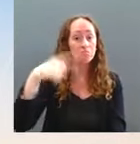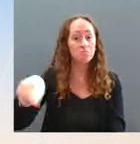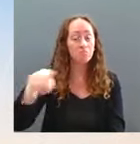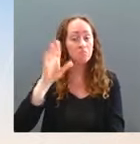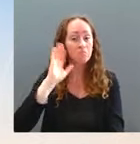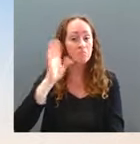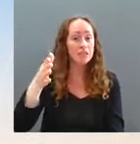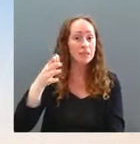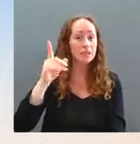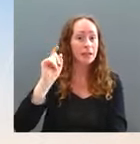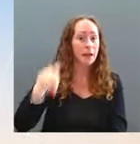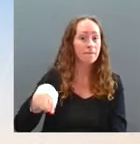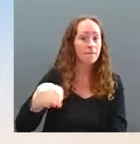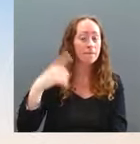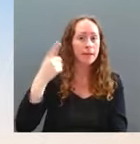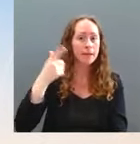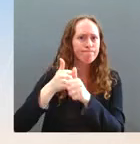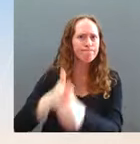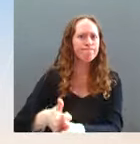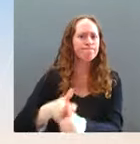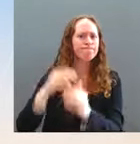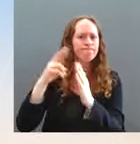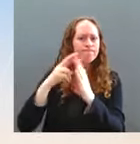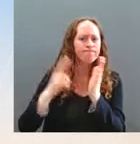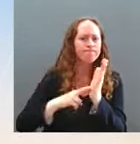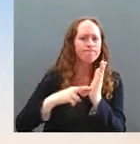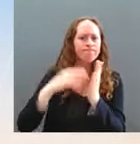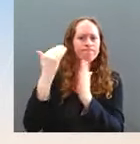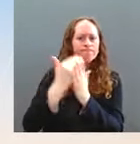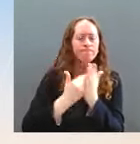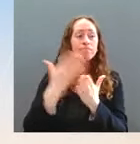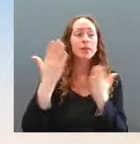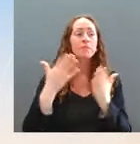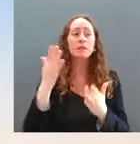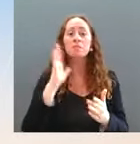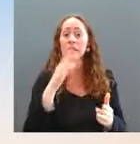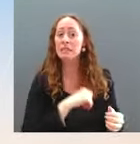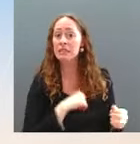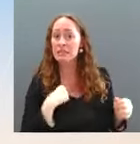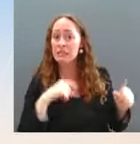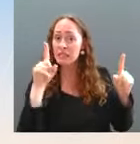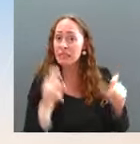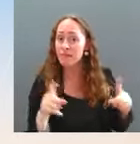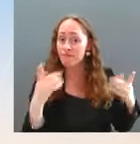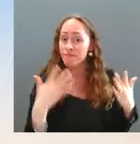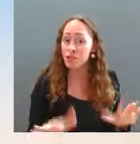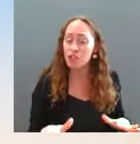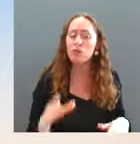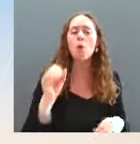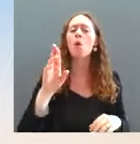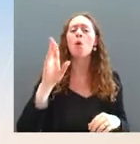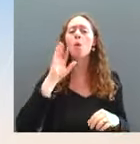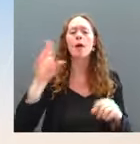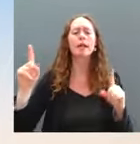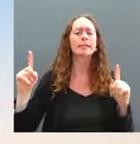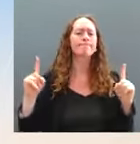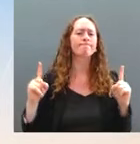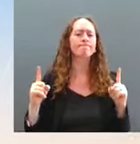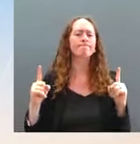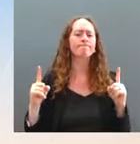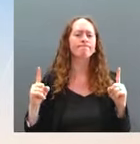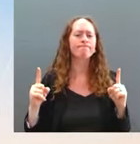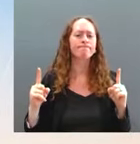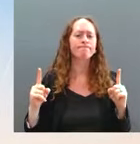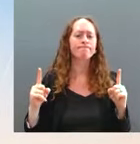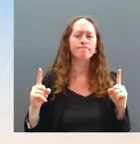example, or, you know, distance kept by the president? Is there going to be anything above and beyond just outside? Not that I'm aware of, but it being outside